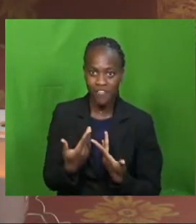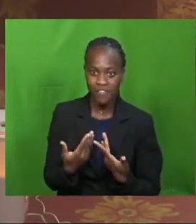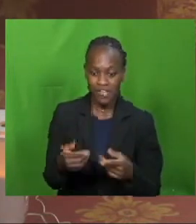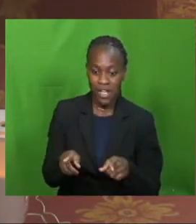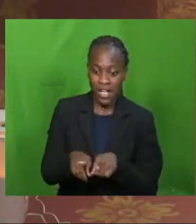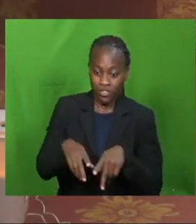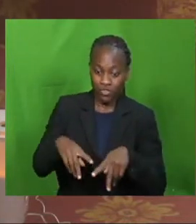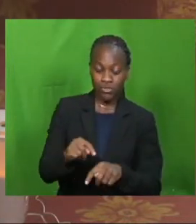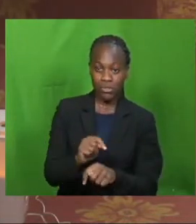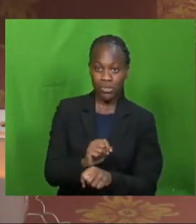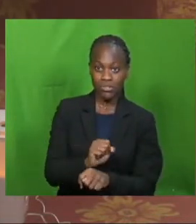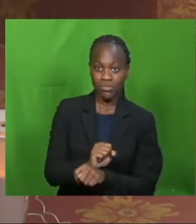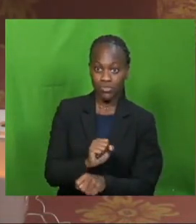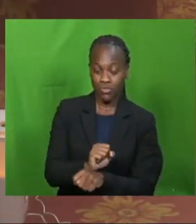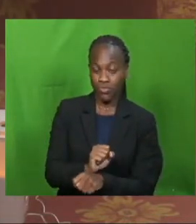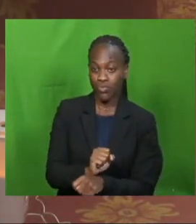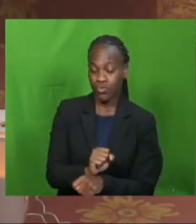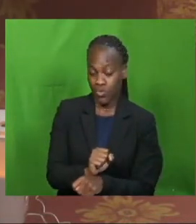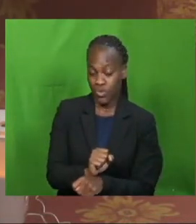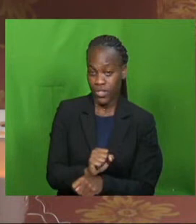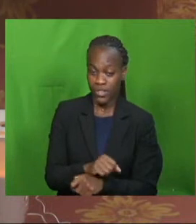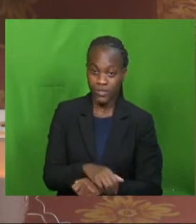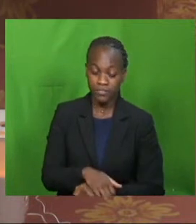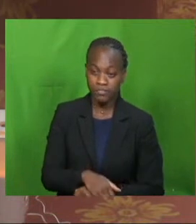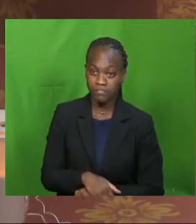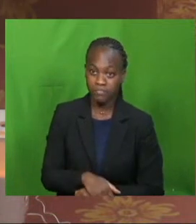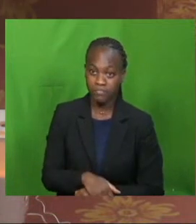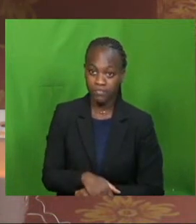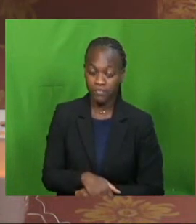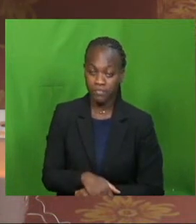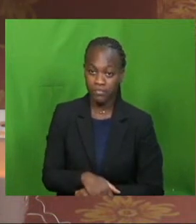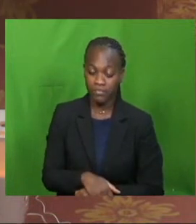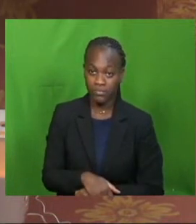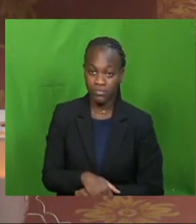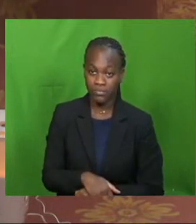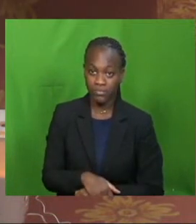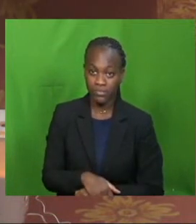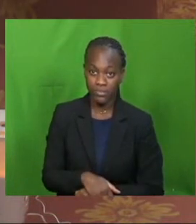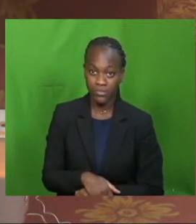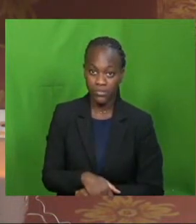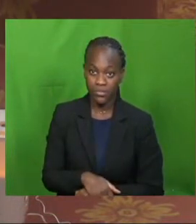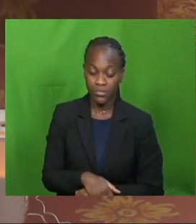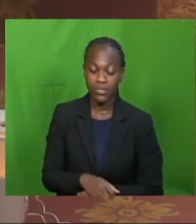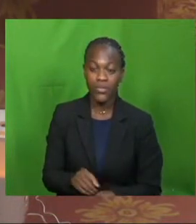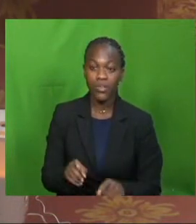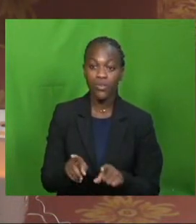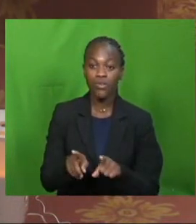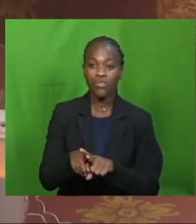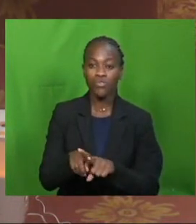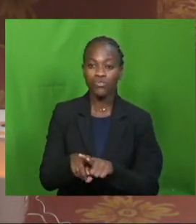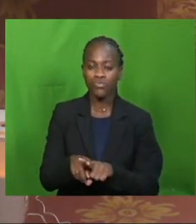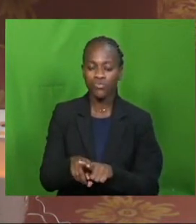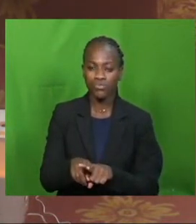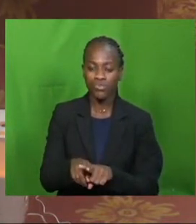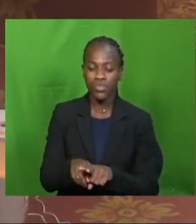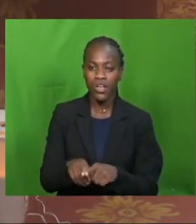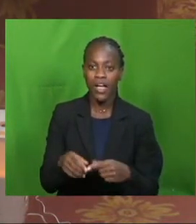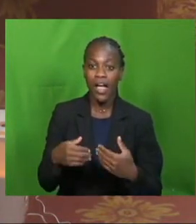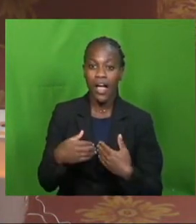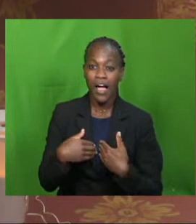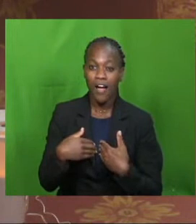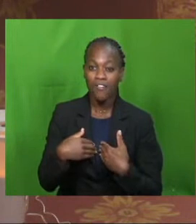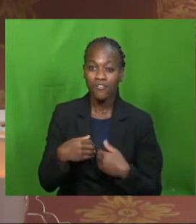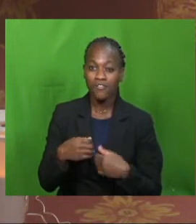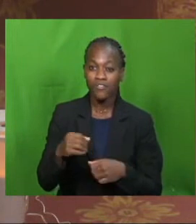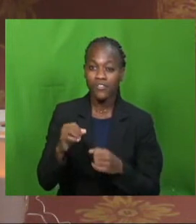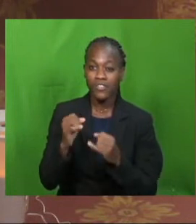effectively as the fourth estate of the realm. In connection with this, Mr. Speaker, we set up an independent working